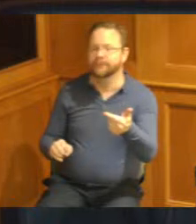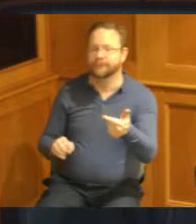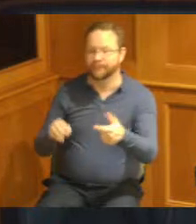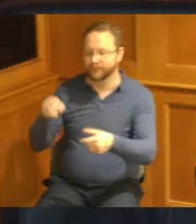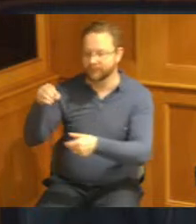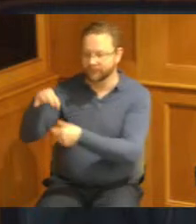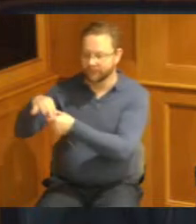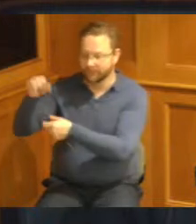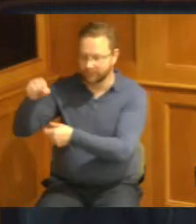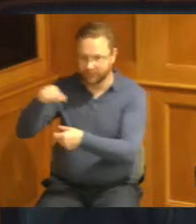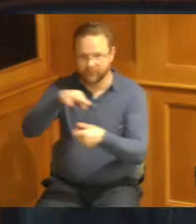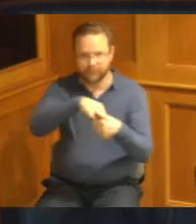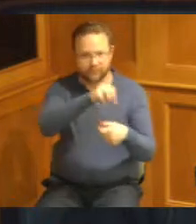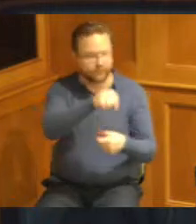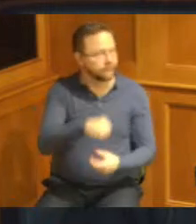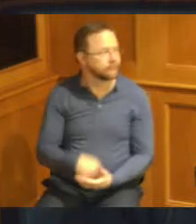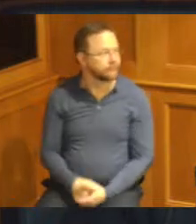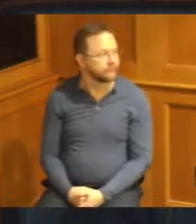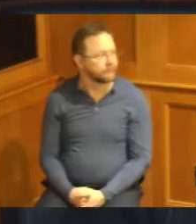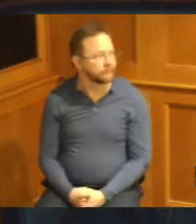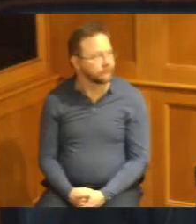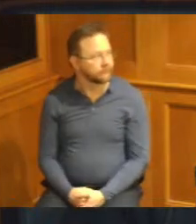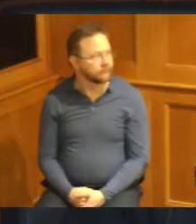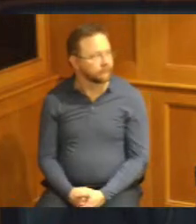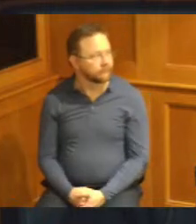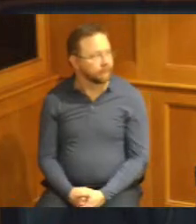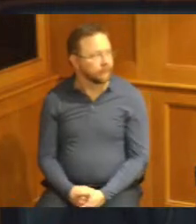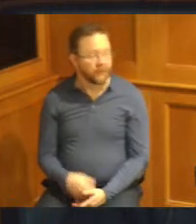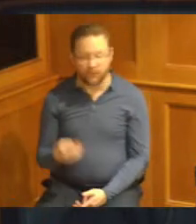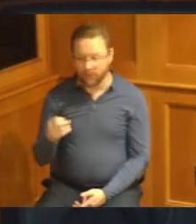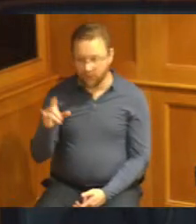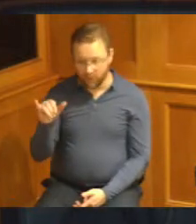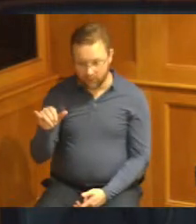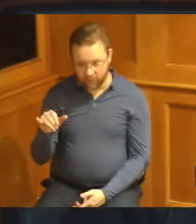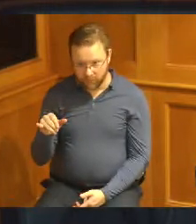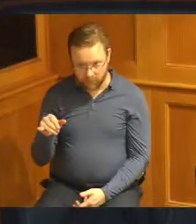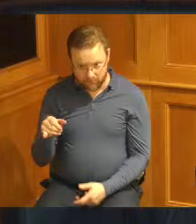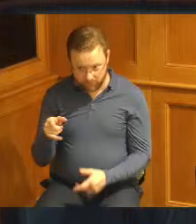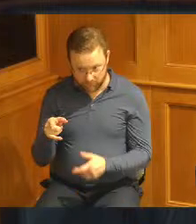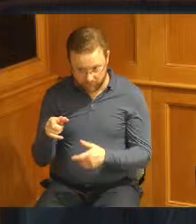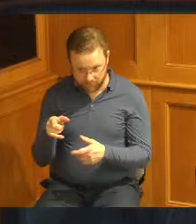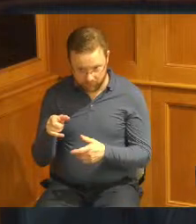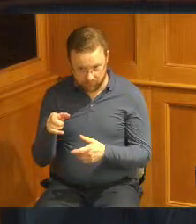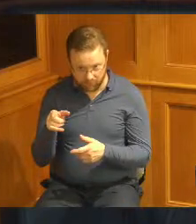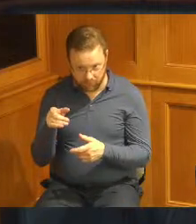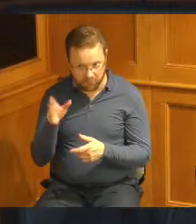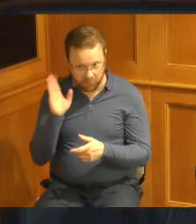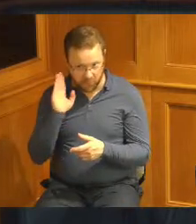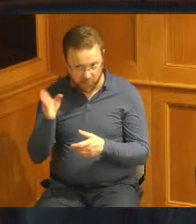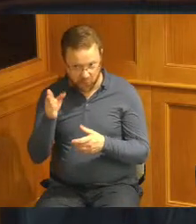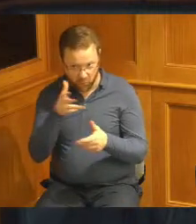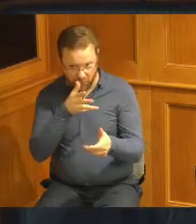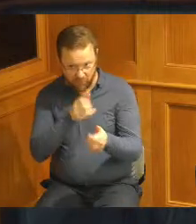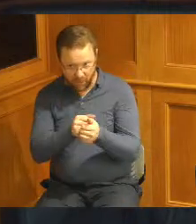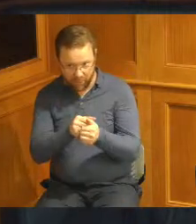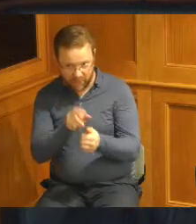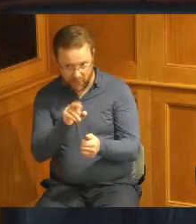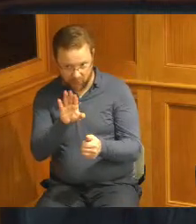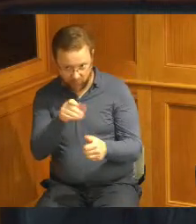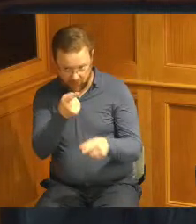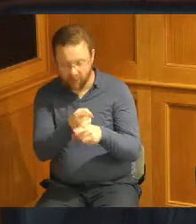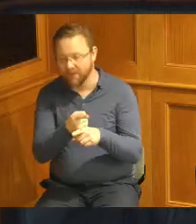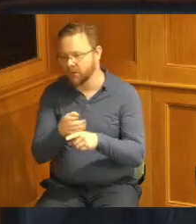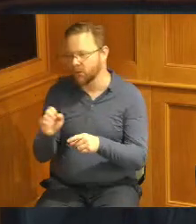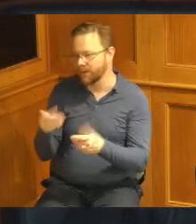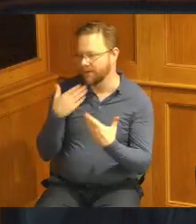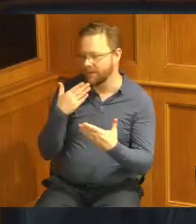Yes? Yes. Thank you. And Holly, I assume you'll keep Commissioner Reese up to speed on all things. Okay, thank you